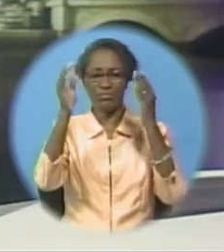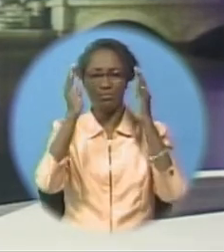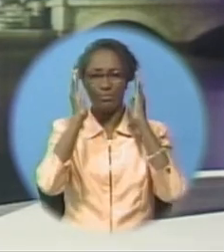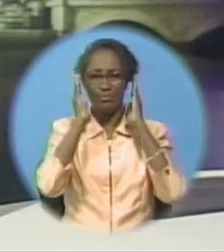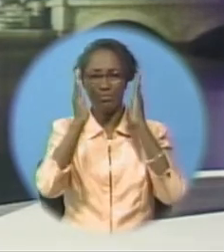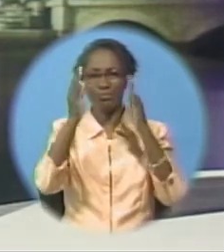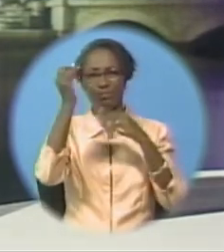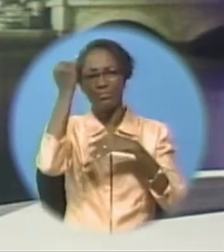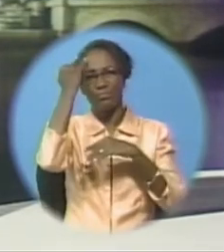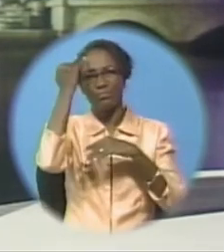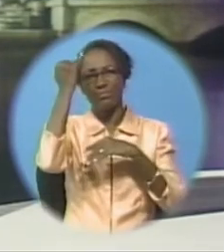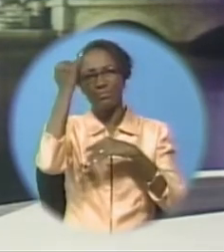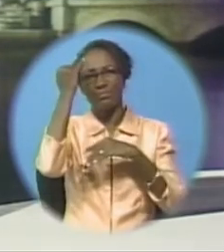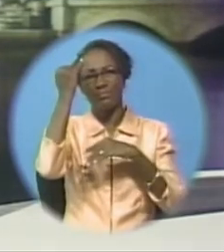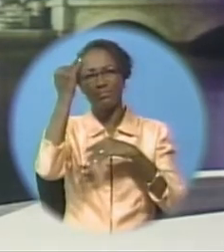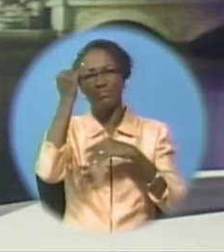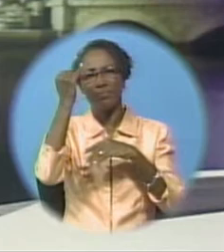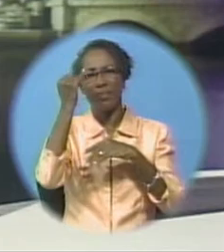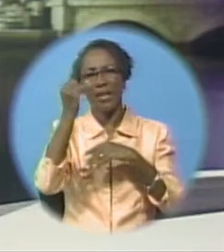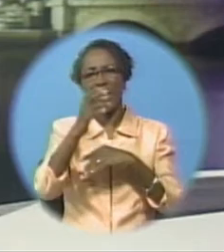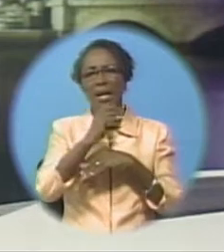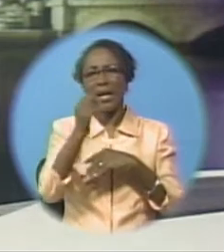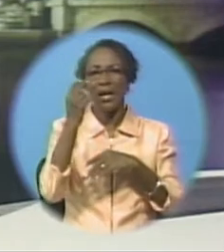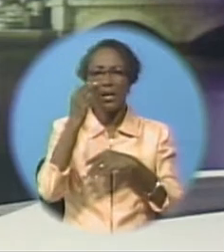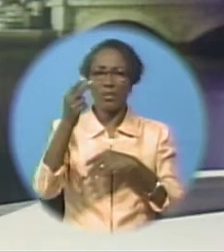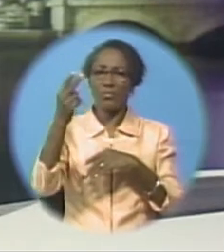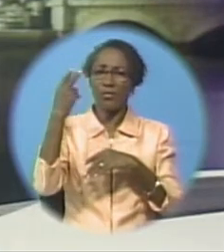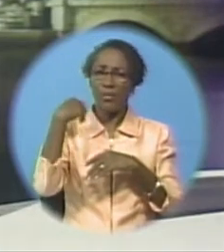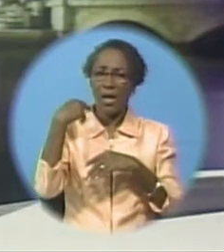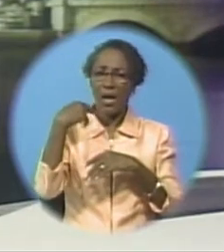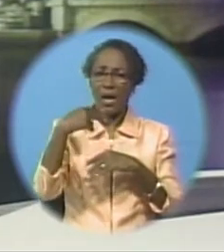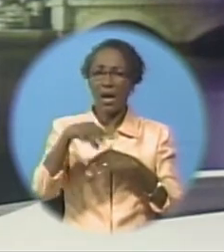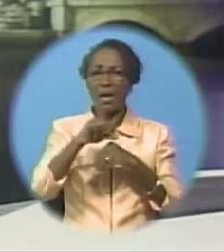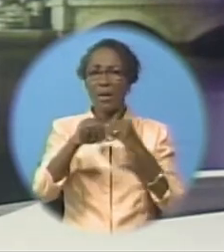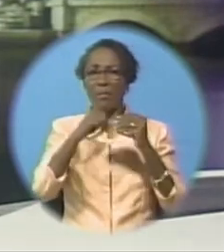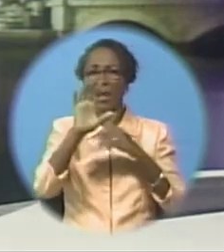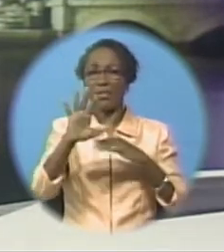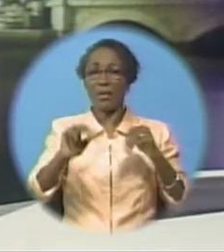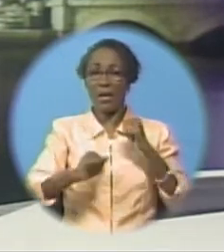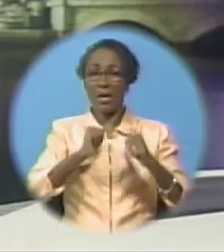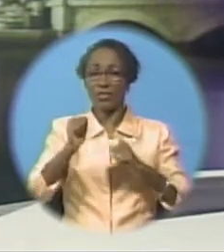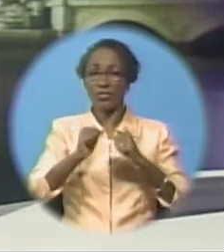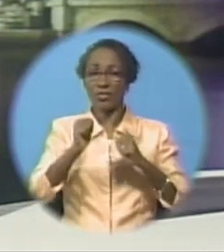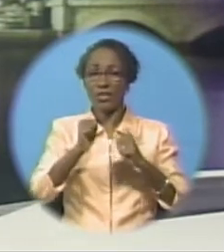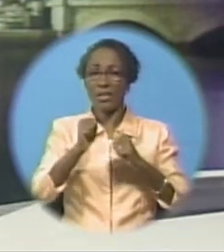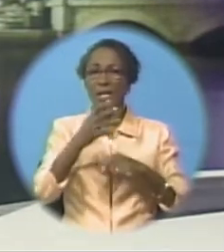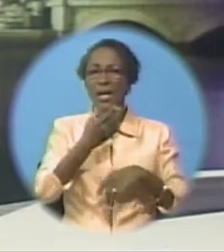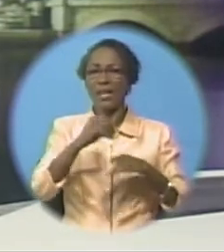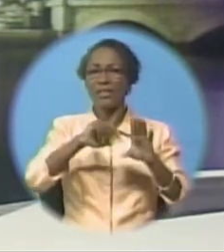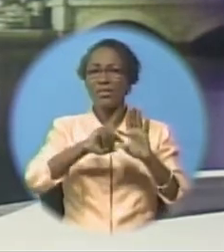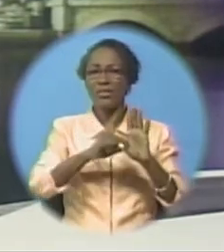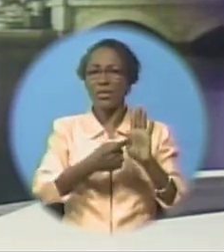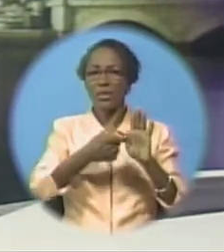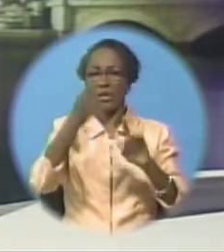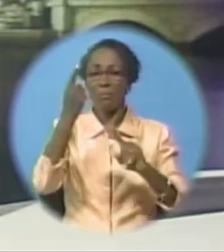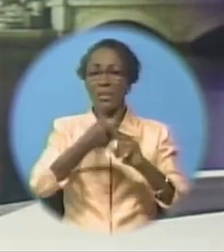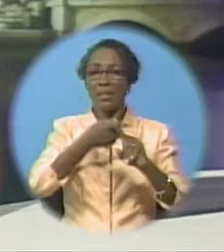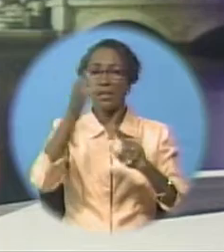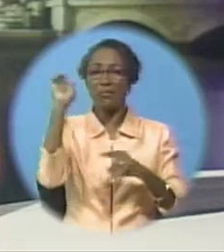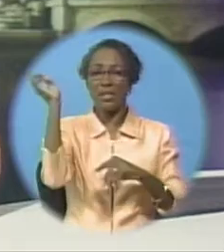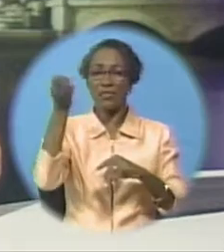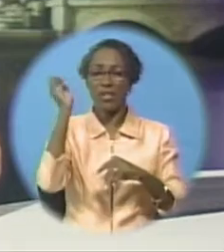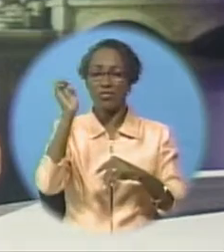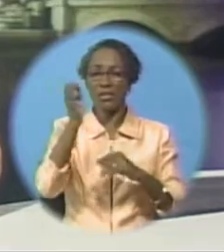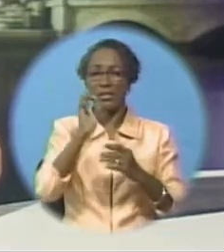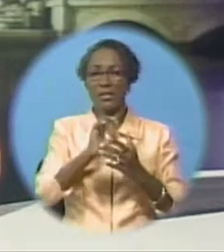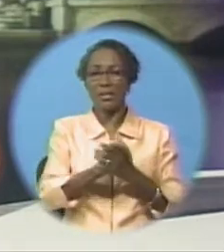an award ceremony at Restoration Ministries International, where the occasion was also used to launch the month of evangelism.